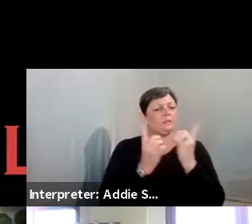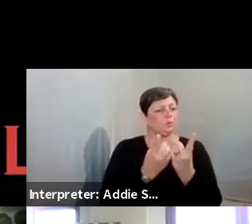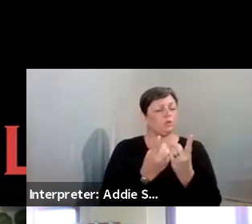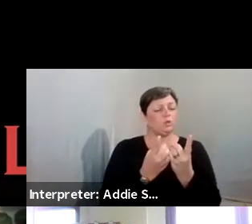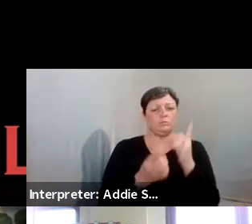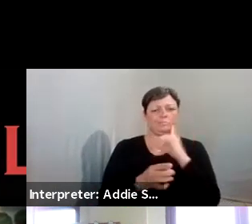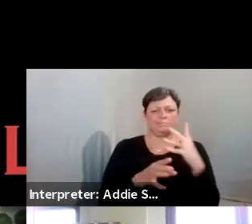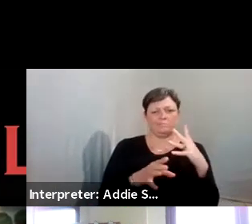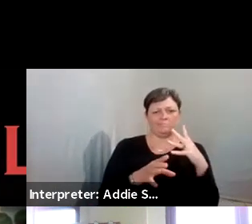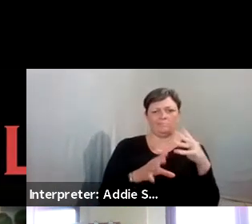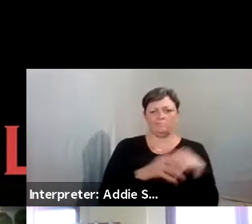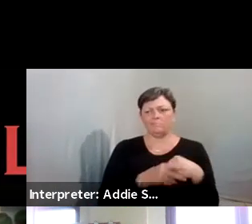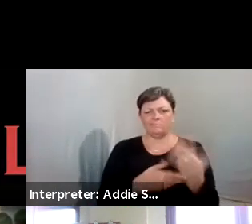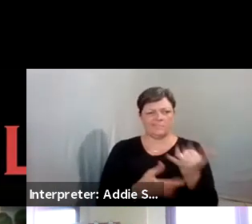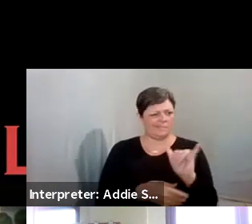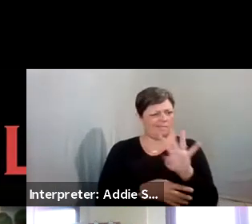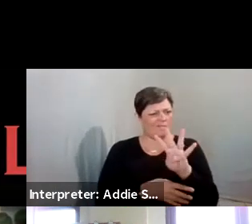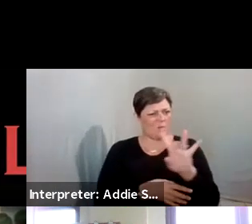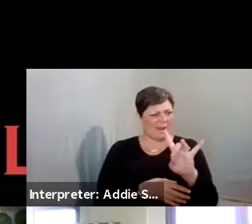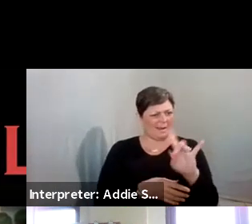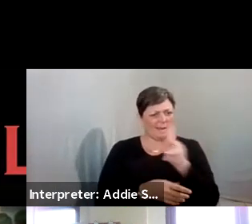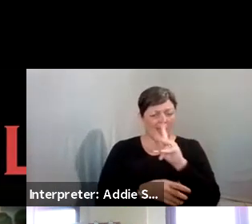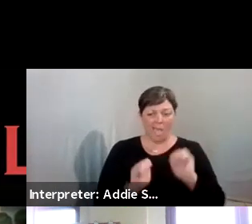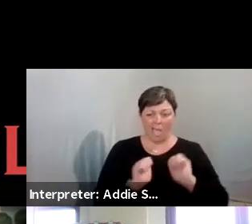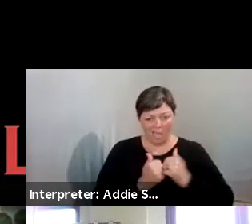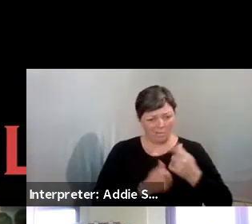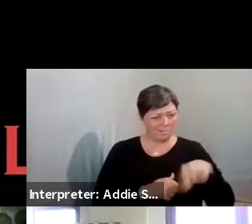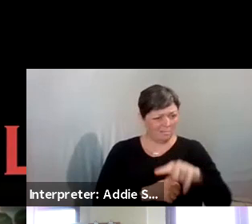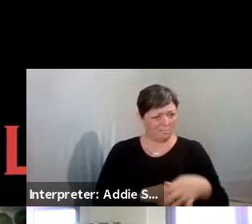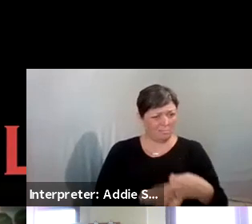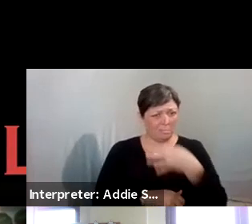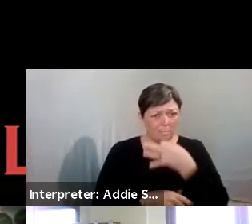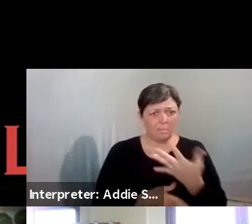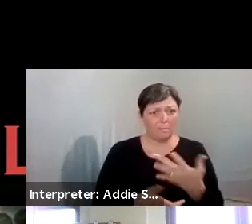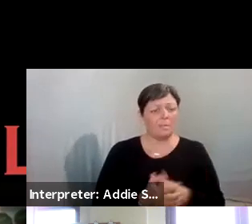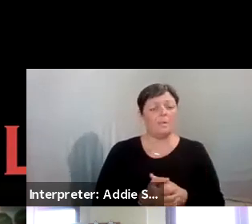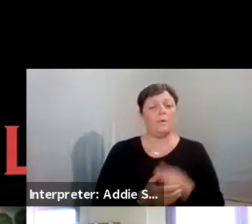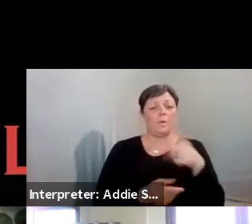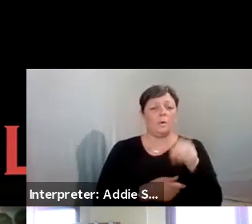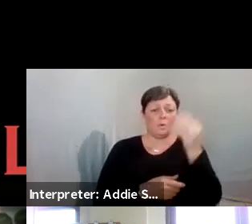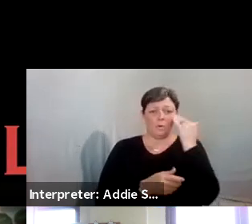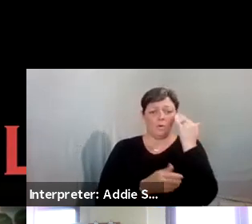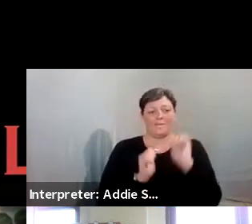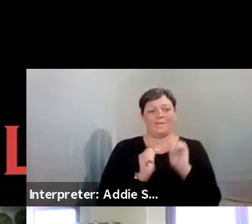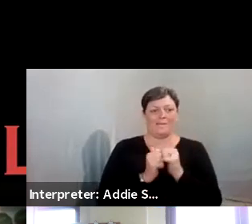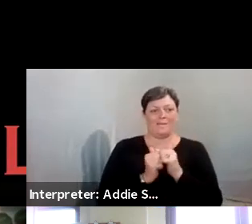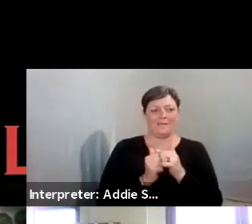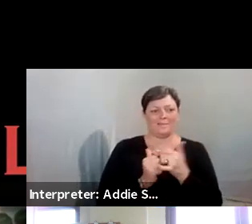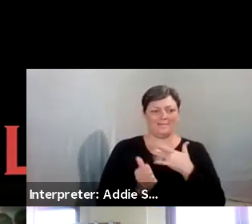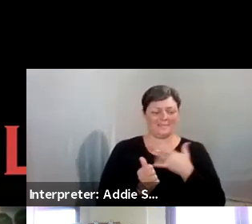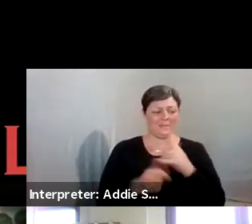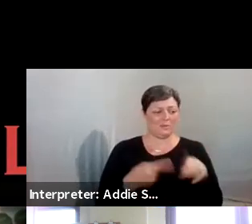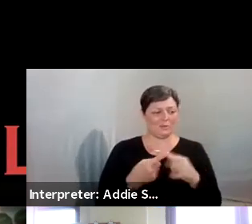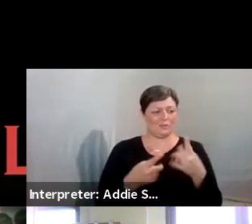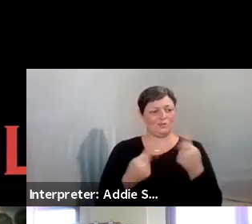like 48 kids. So how they pull that off, I mean, how it goes when you're trying to